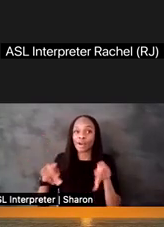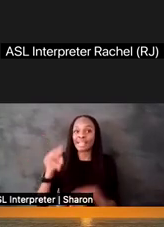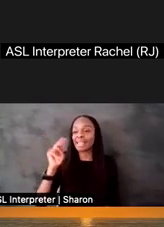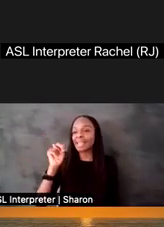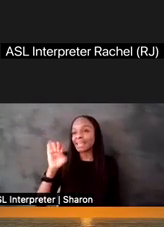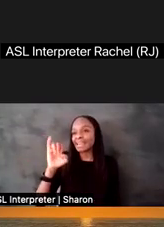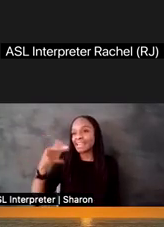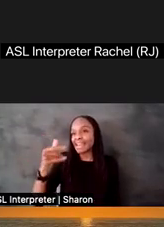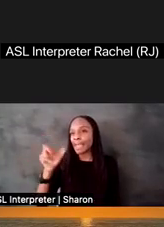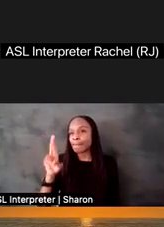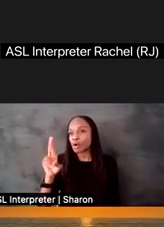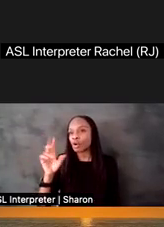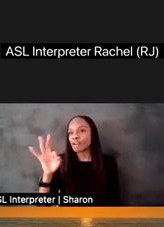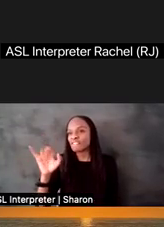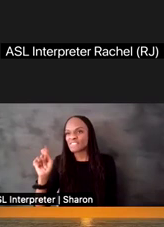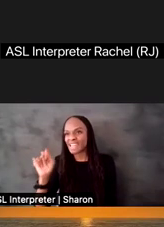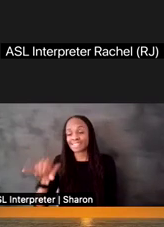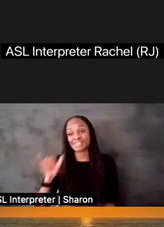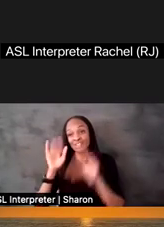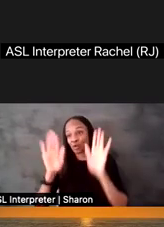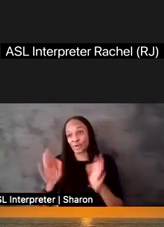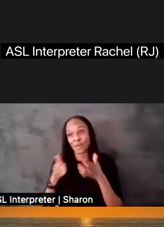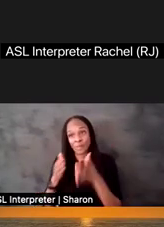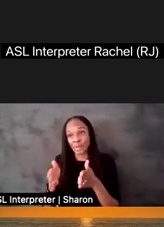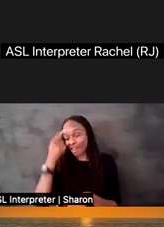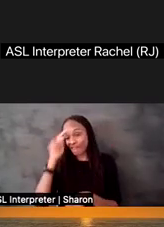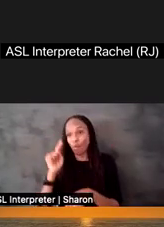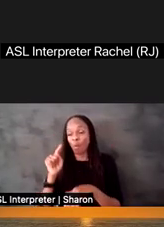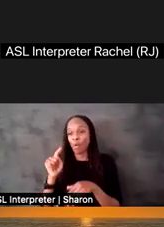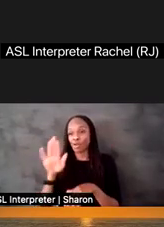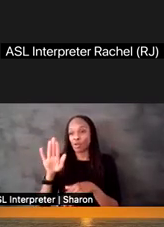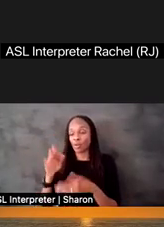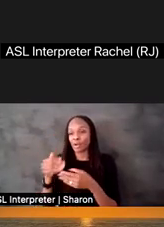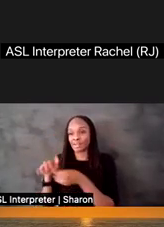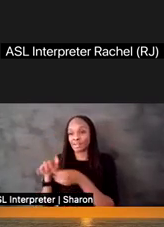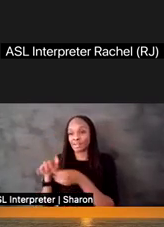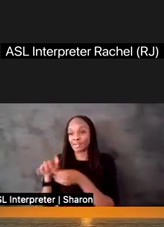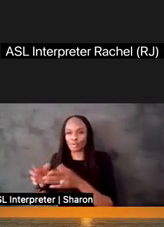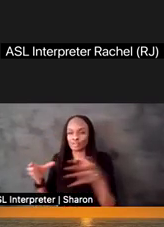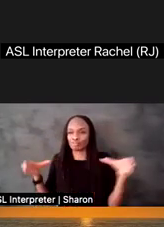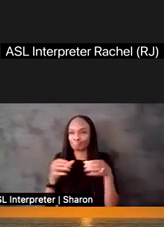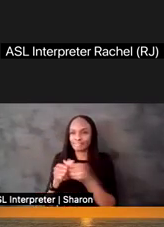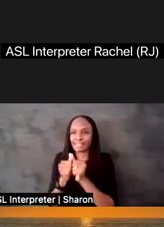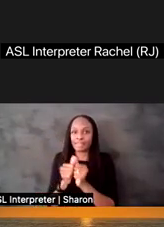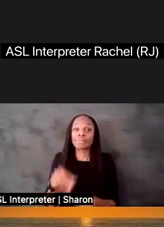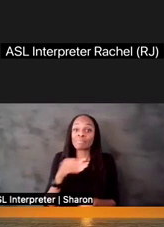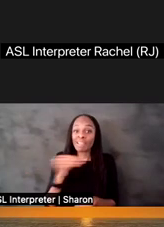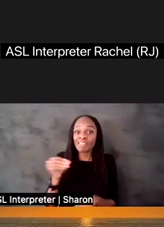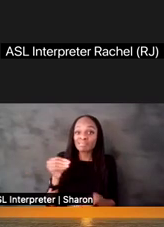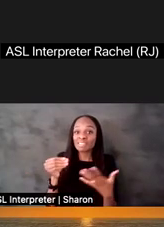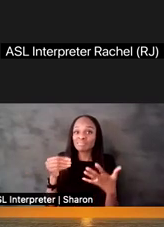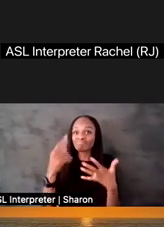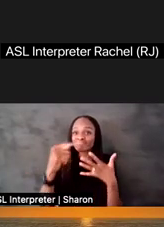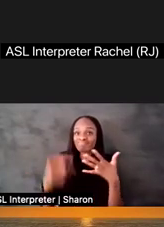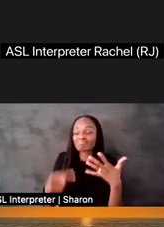to get your neighbors together. Red Cross offers training. So really just get out there, get involved, and learn what